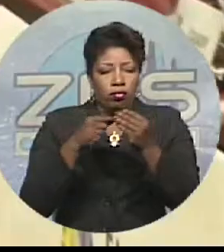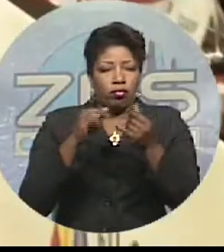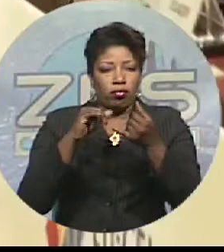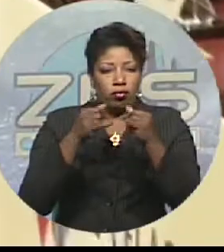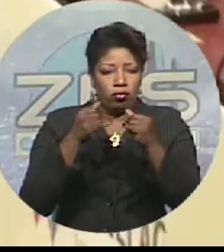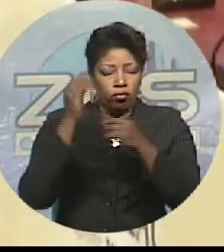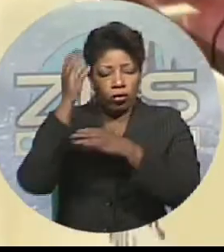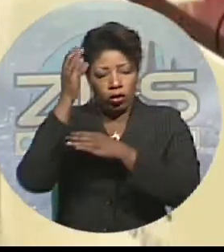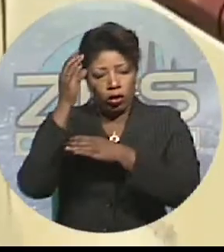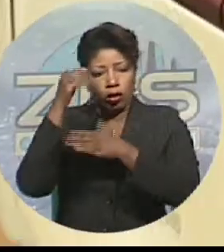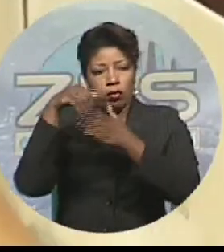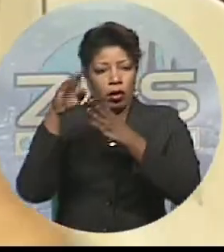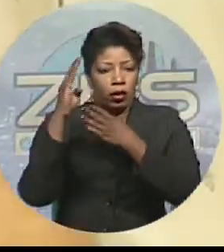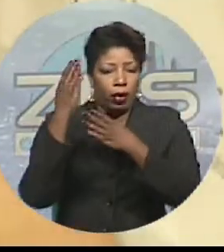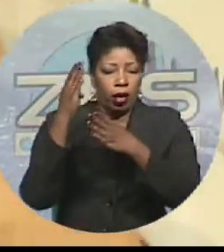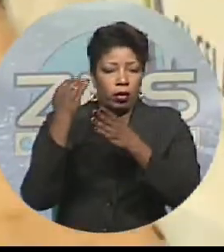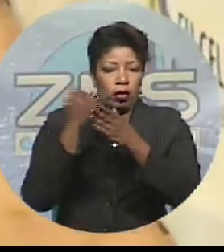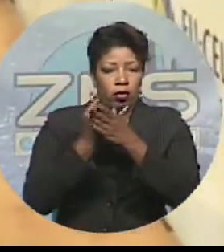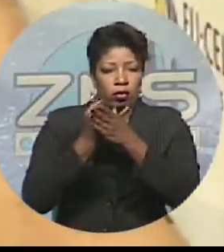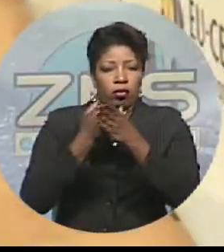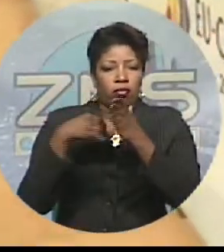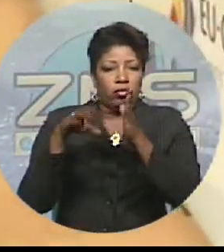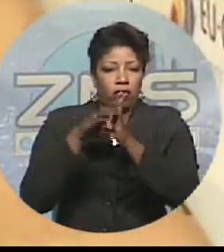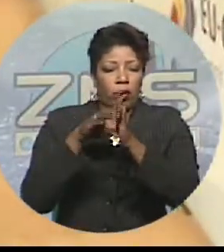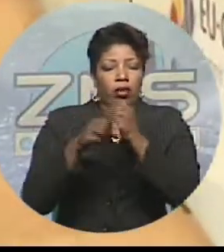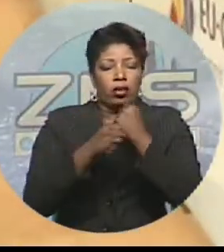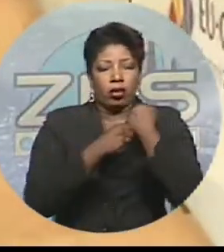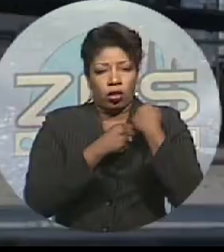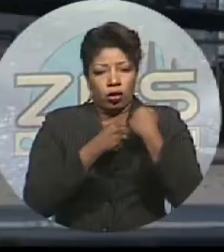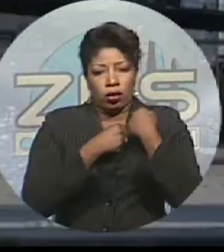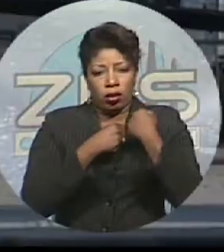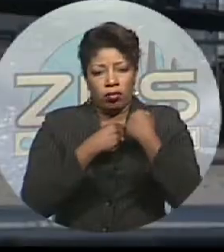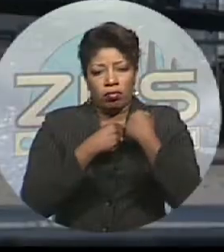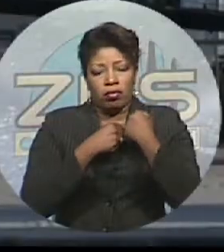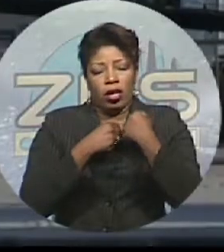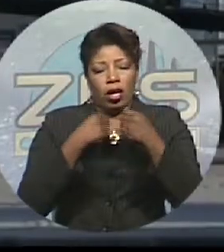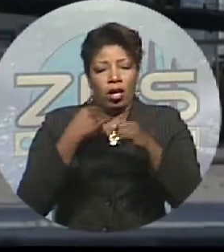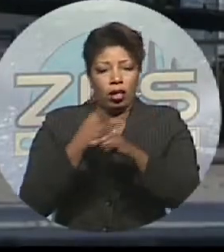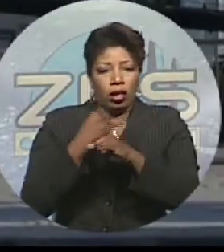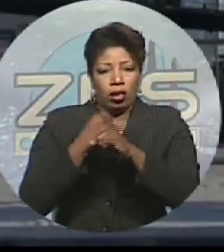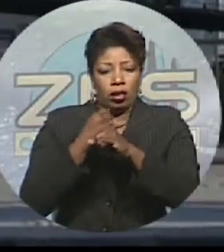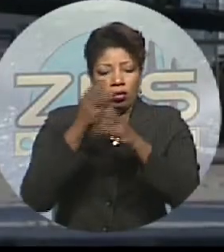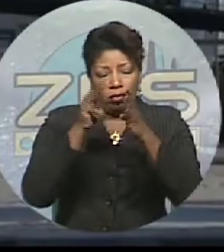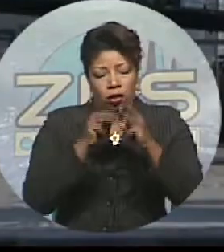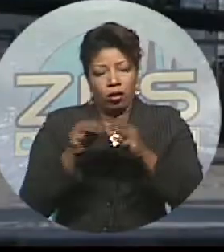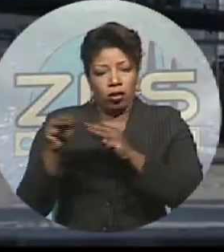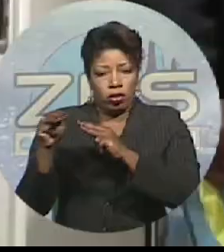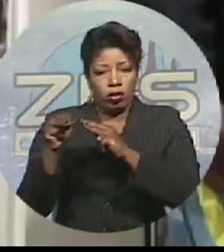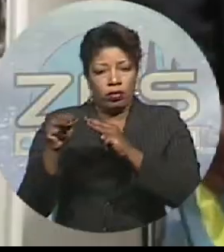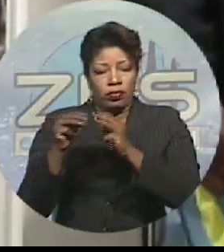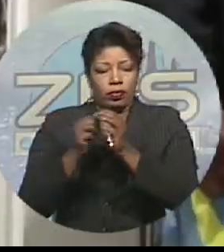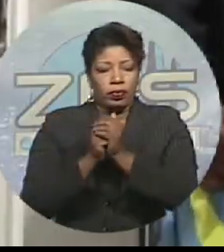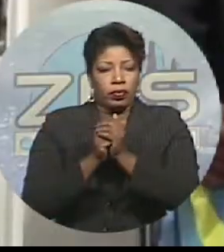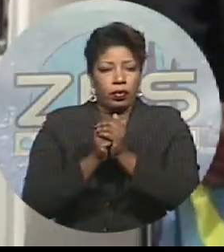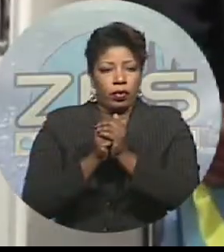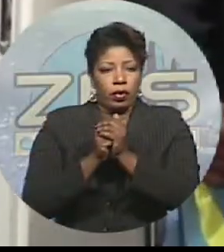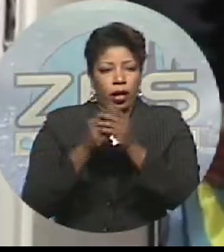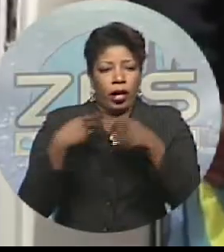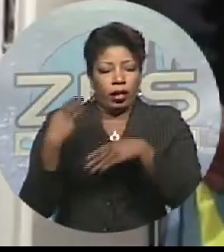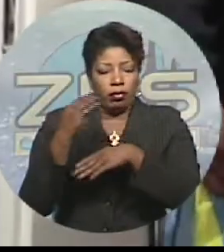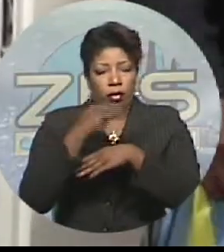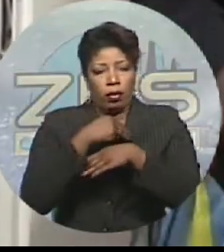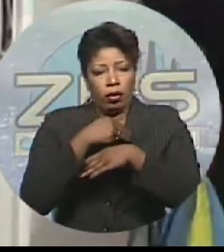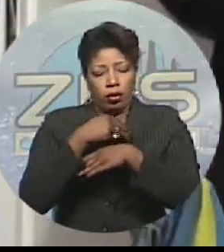of concern to the Bahamas, including crime and security, illegal migration and education. The event provided the backdrop for members